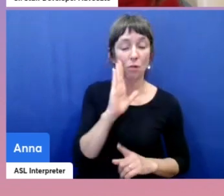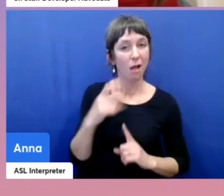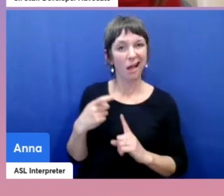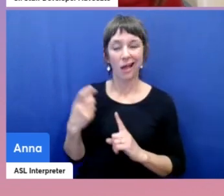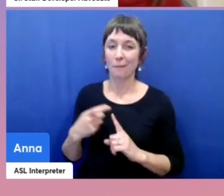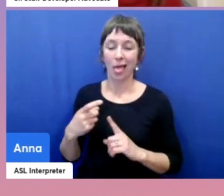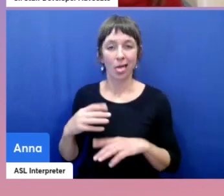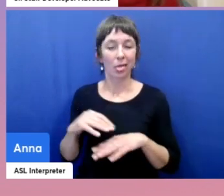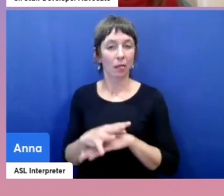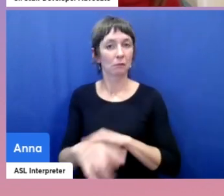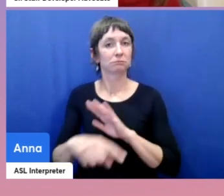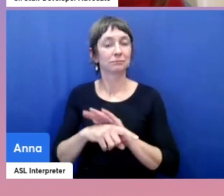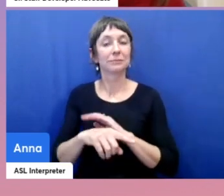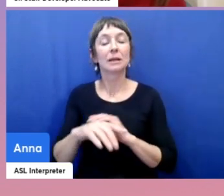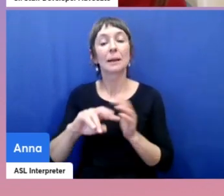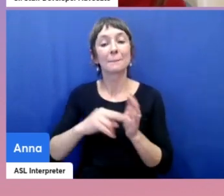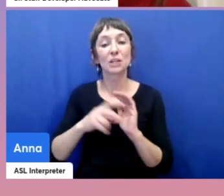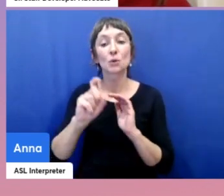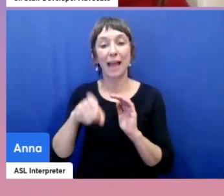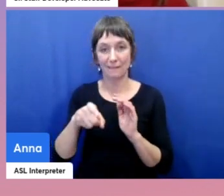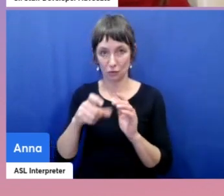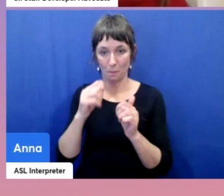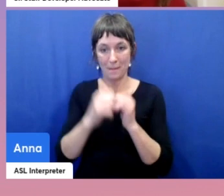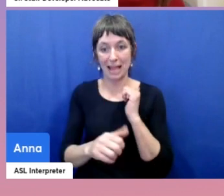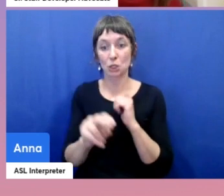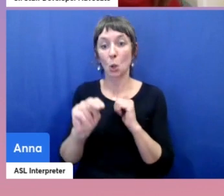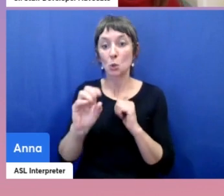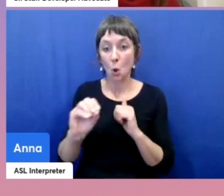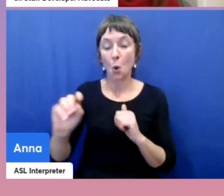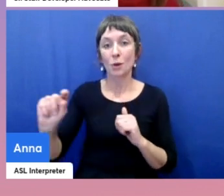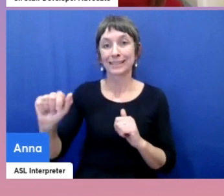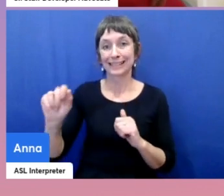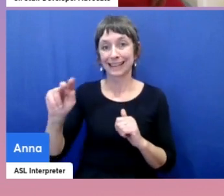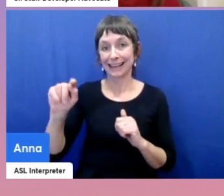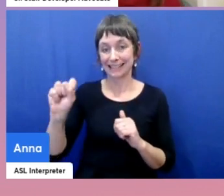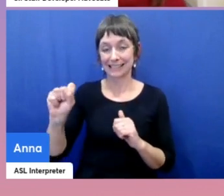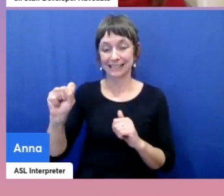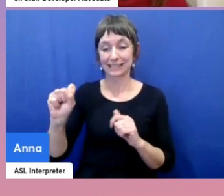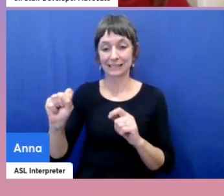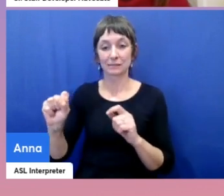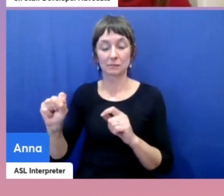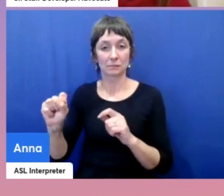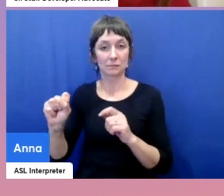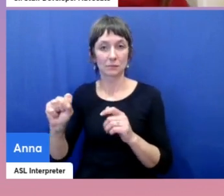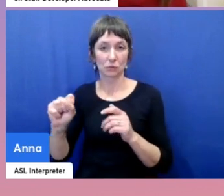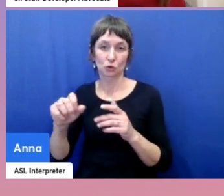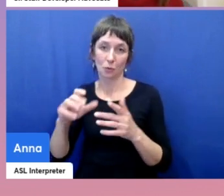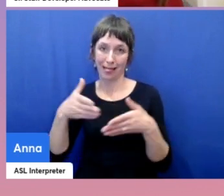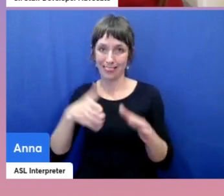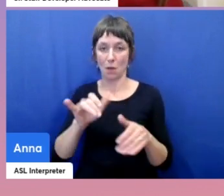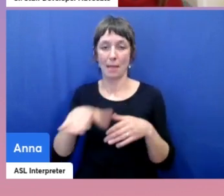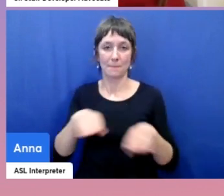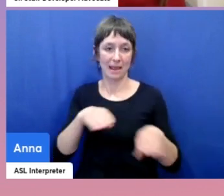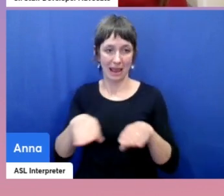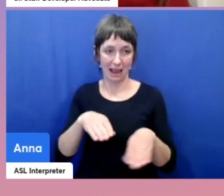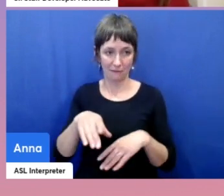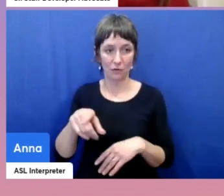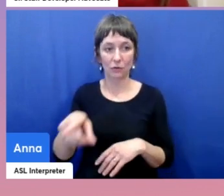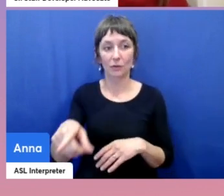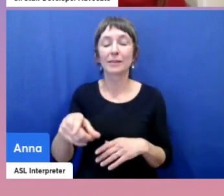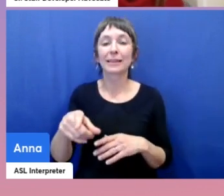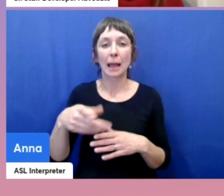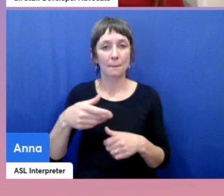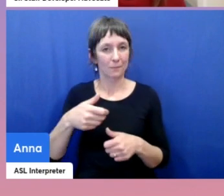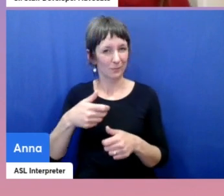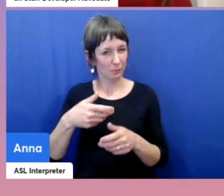you need to pass the no taints flag to disable this behavior. Now, taints prevent pods with certain attributes from being scheduled on the